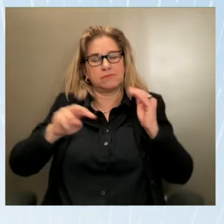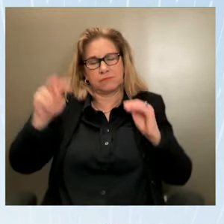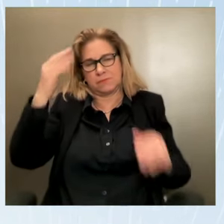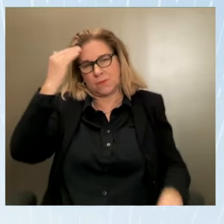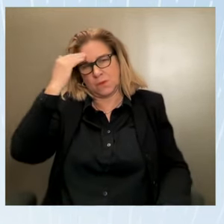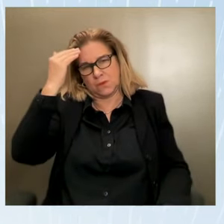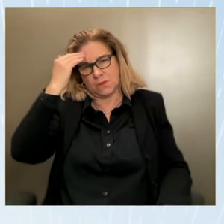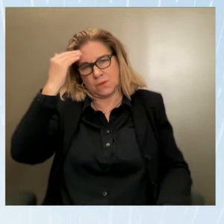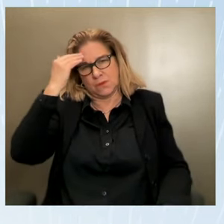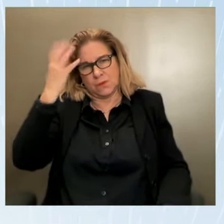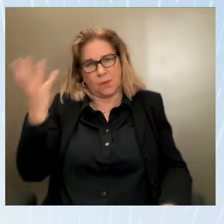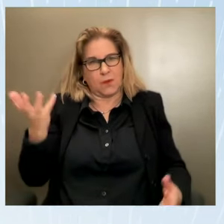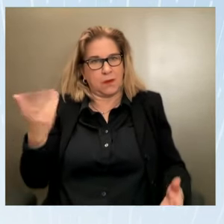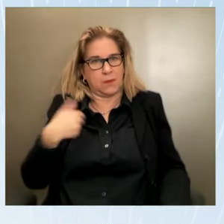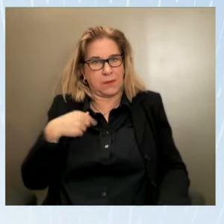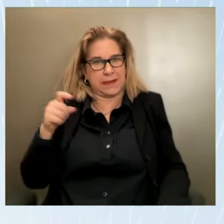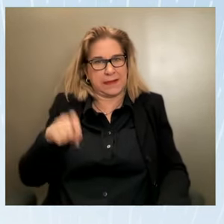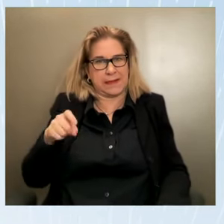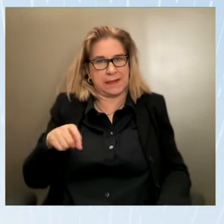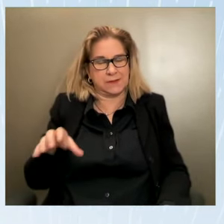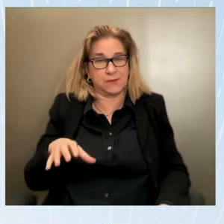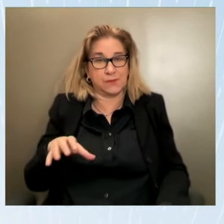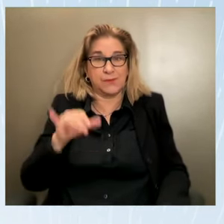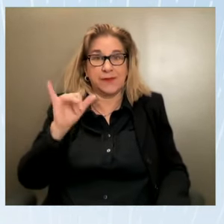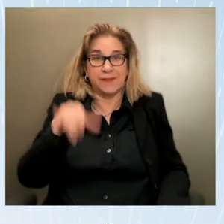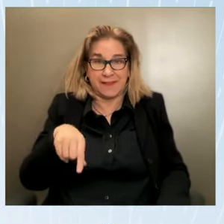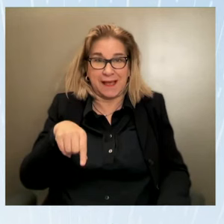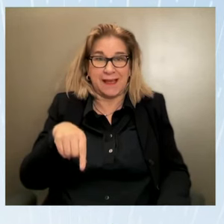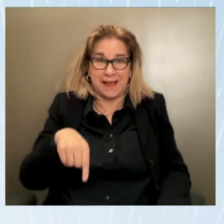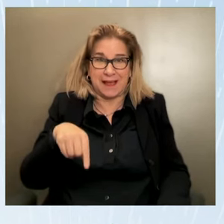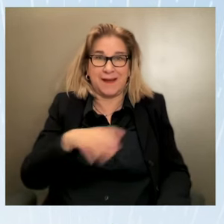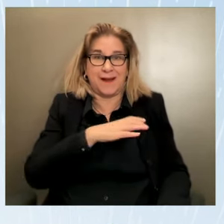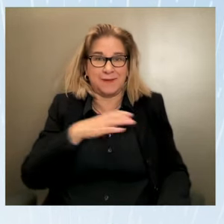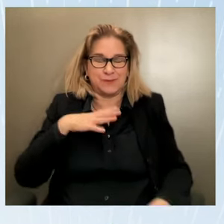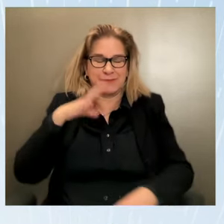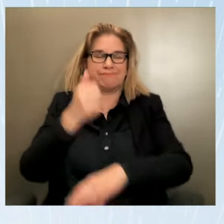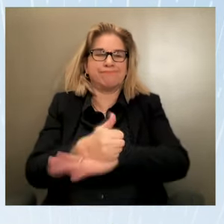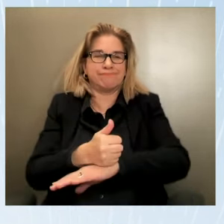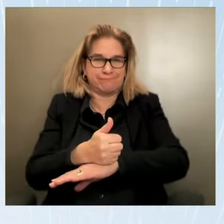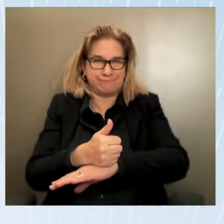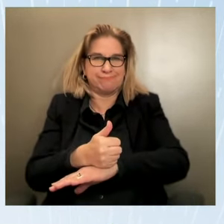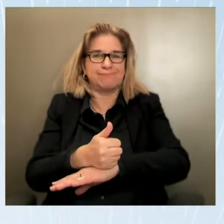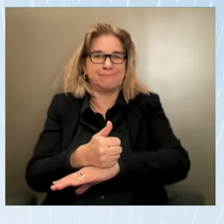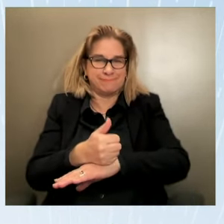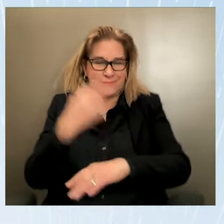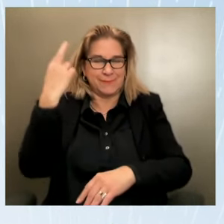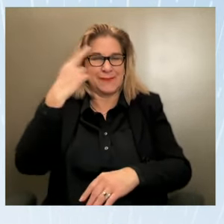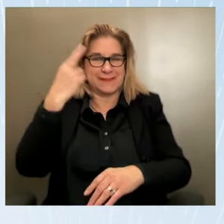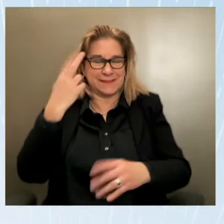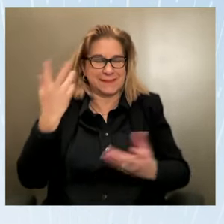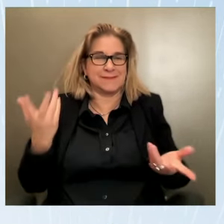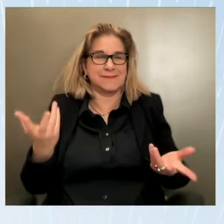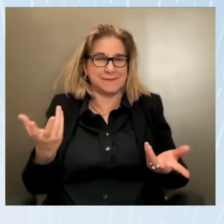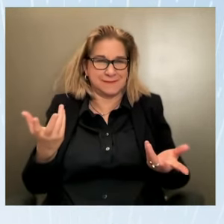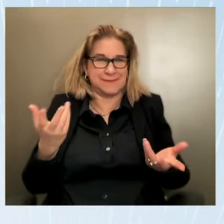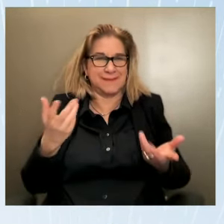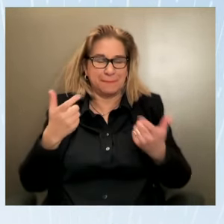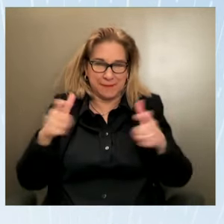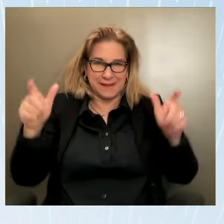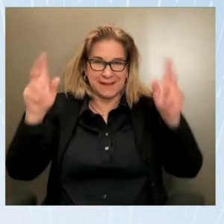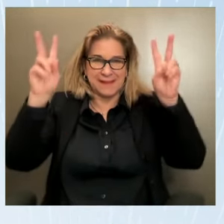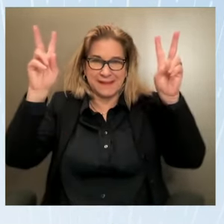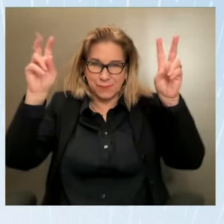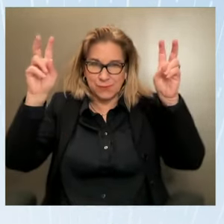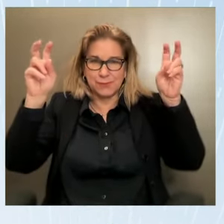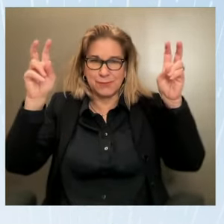covers a range of issues. So many of we've heard from about today, from gender-based violence. Very mindful every time I meet with him